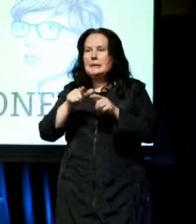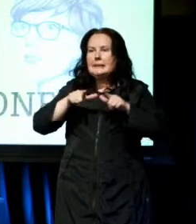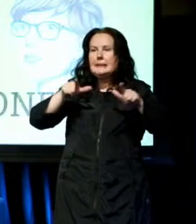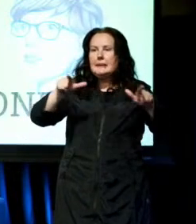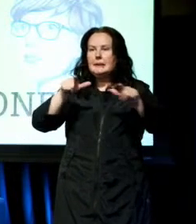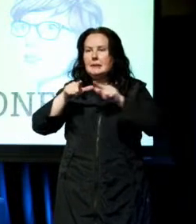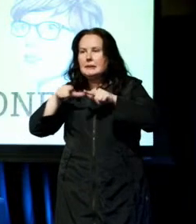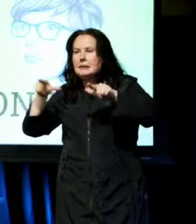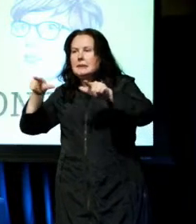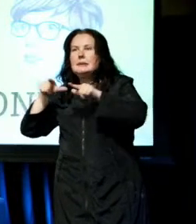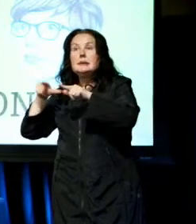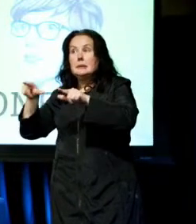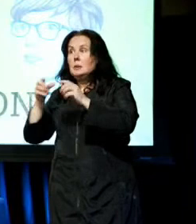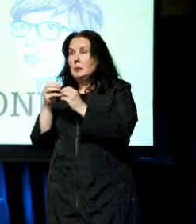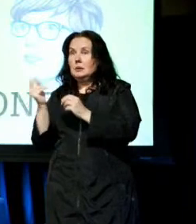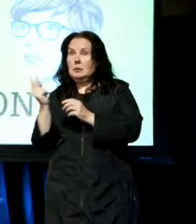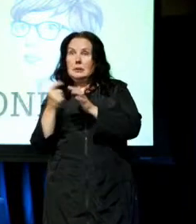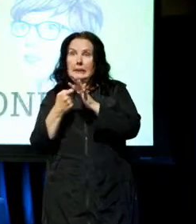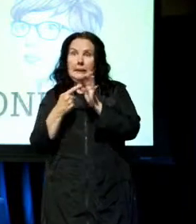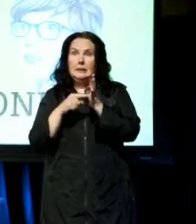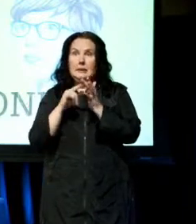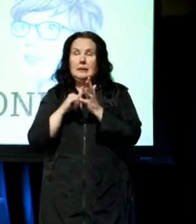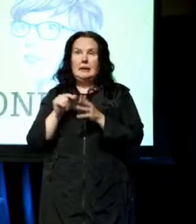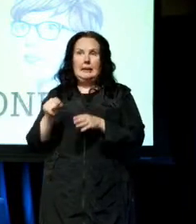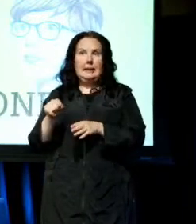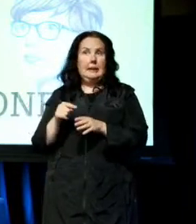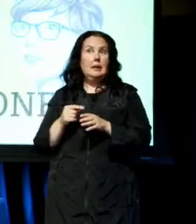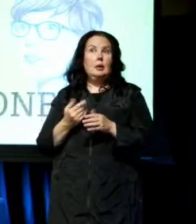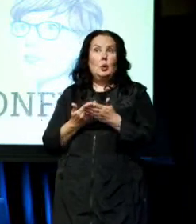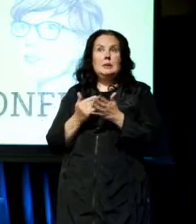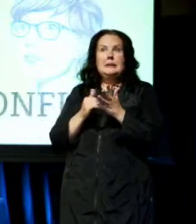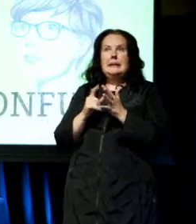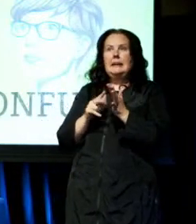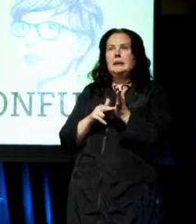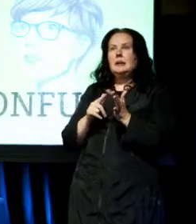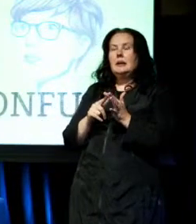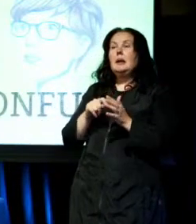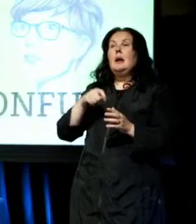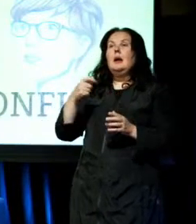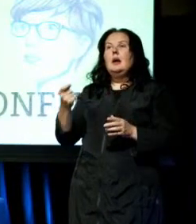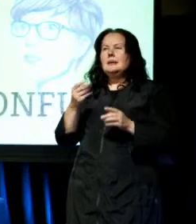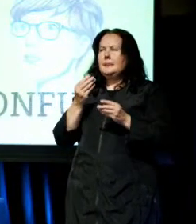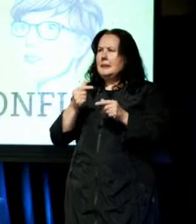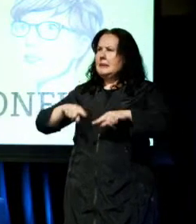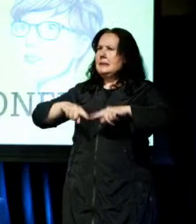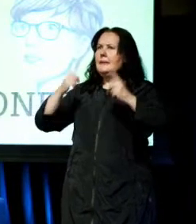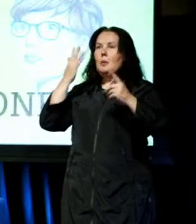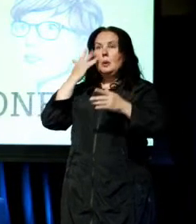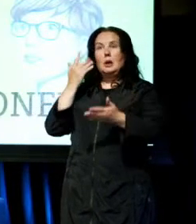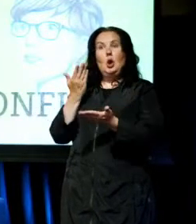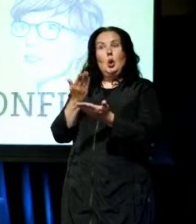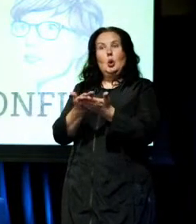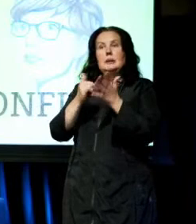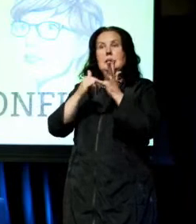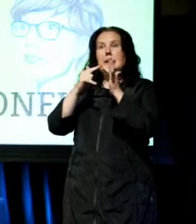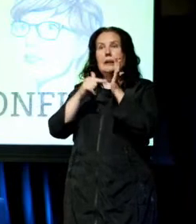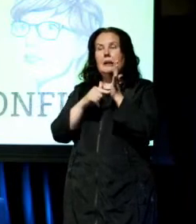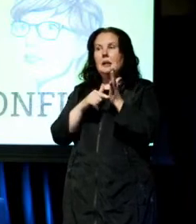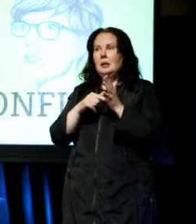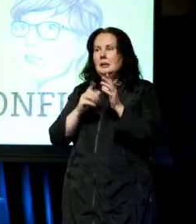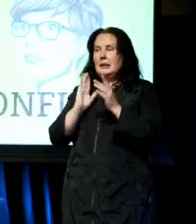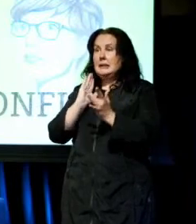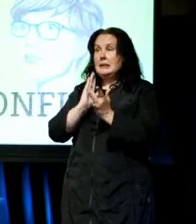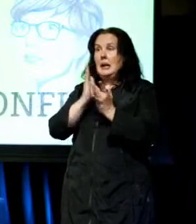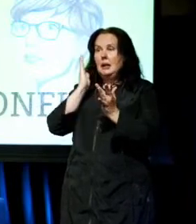there. But then there's something completely different about being on set, and all of a sudden these characters that you've